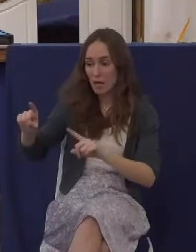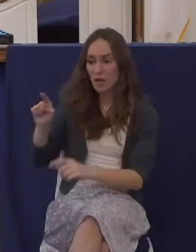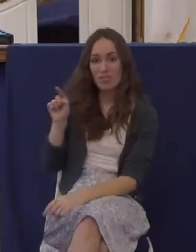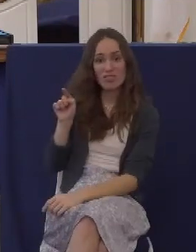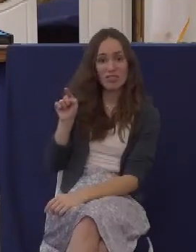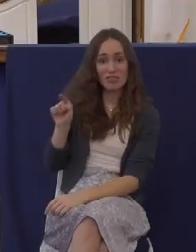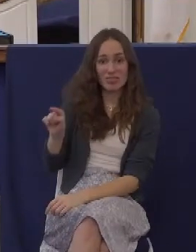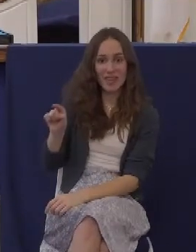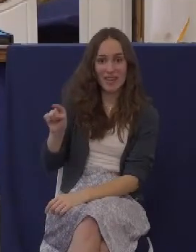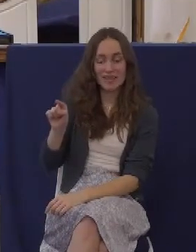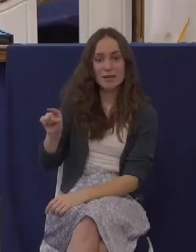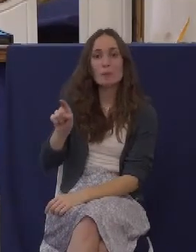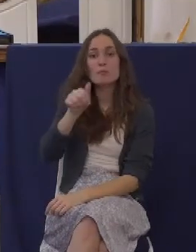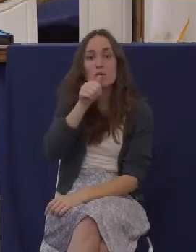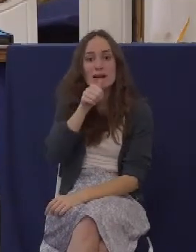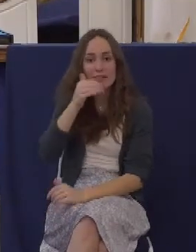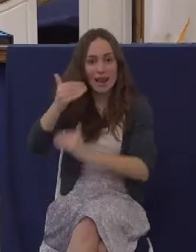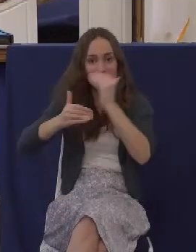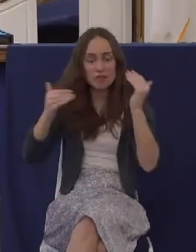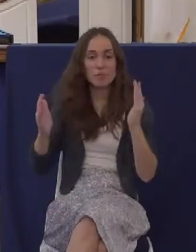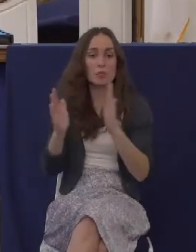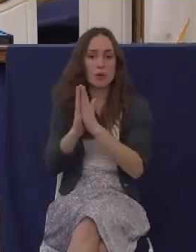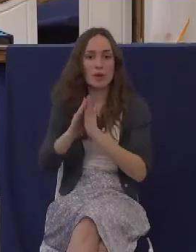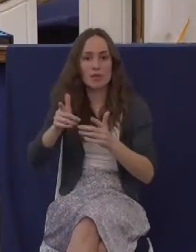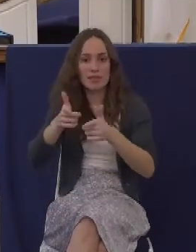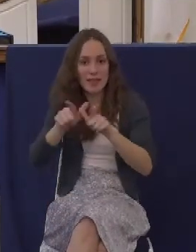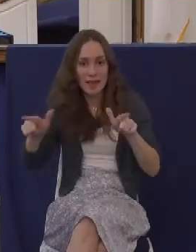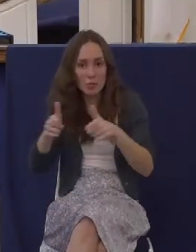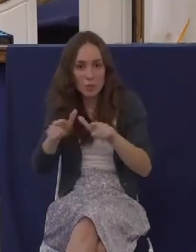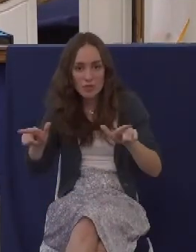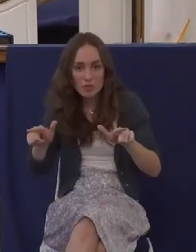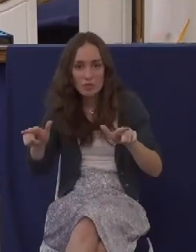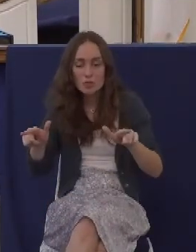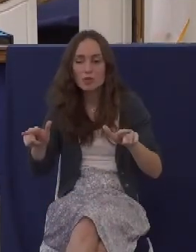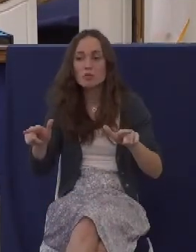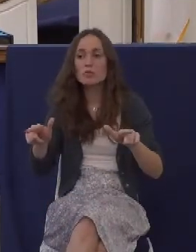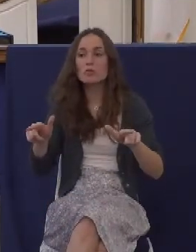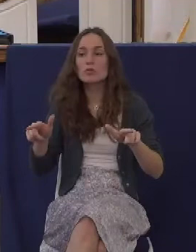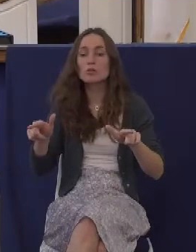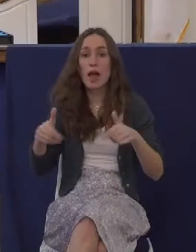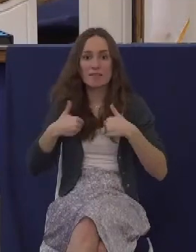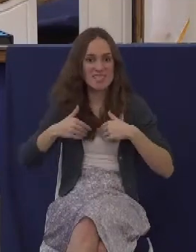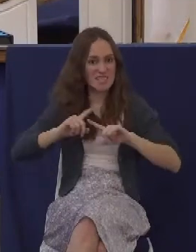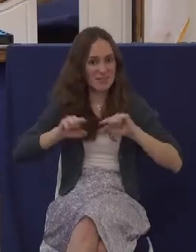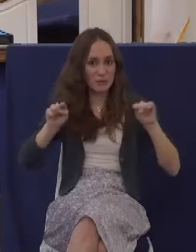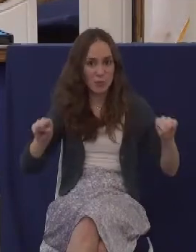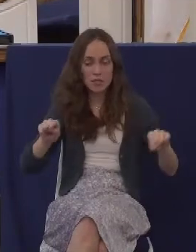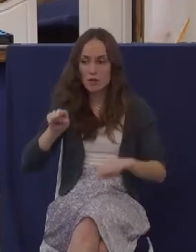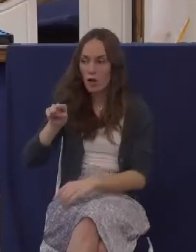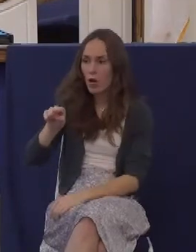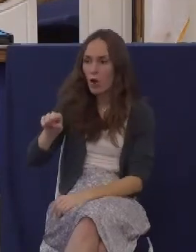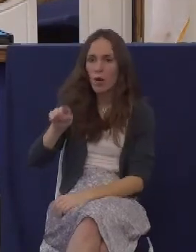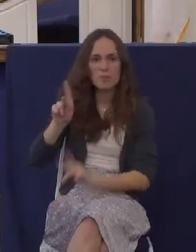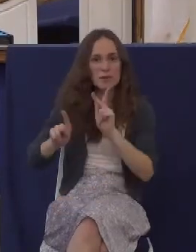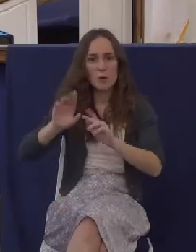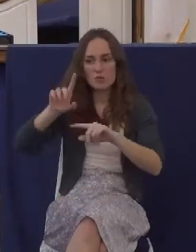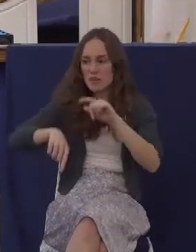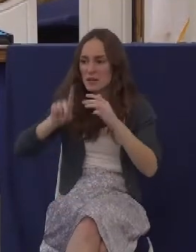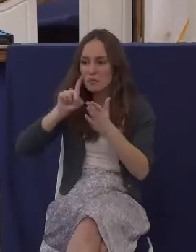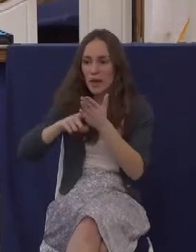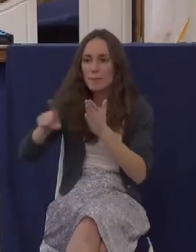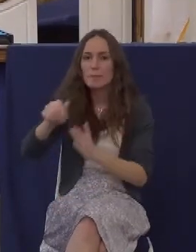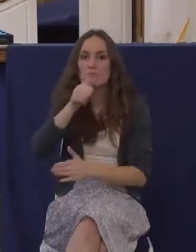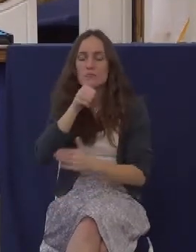language. And it's gibberish. We don't know what it is. It's just this unintelligible language. It's a private prayer language